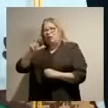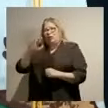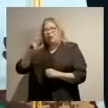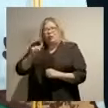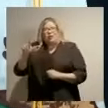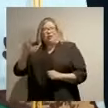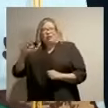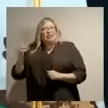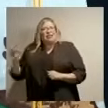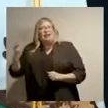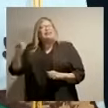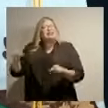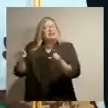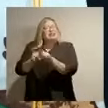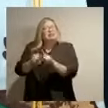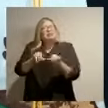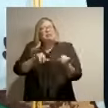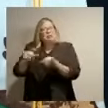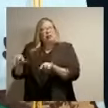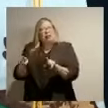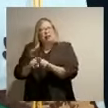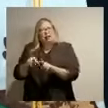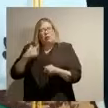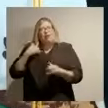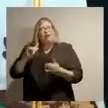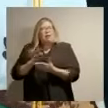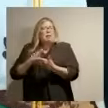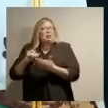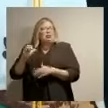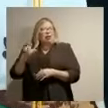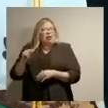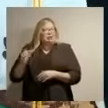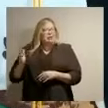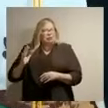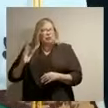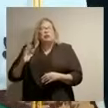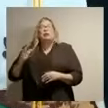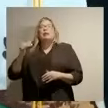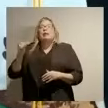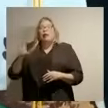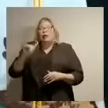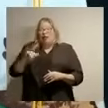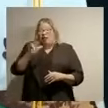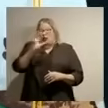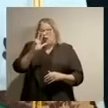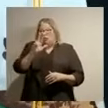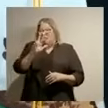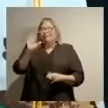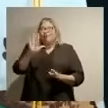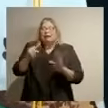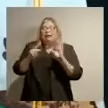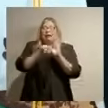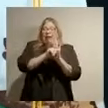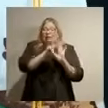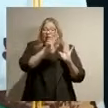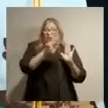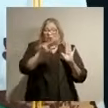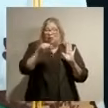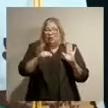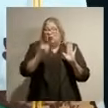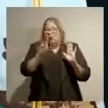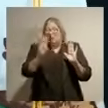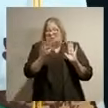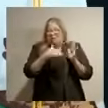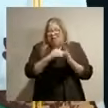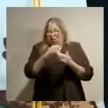that that we had at the Budget Act, we have flipped that negative $33.1 billion